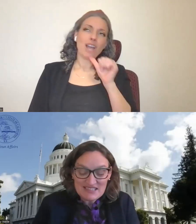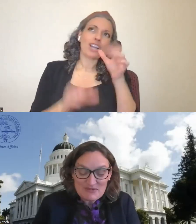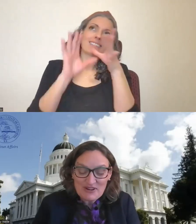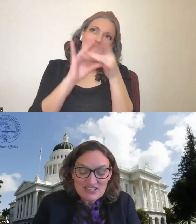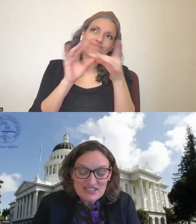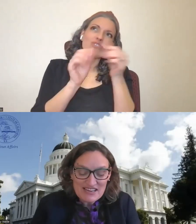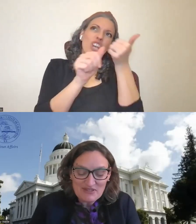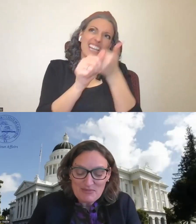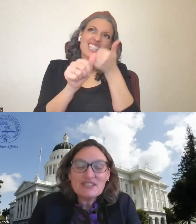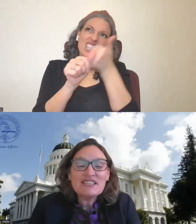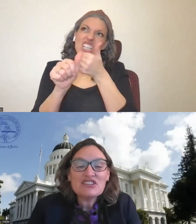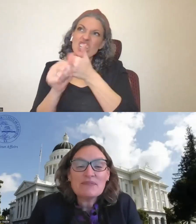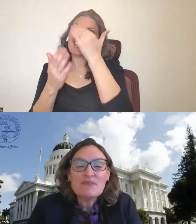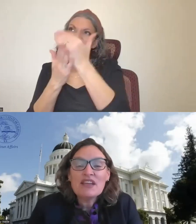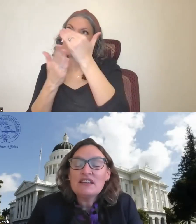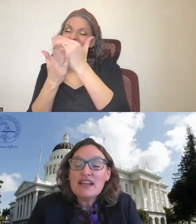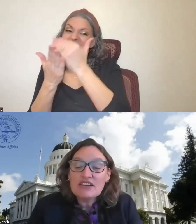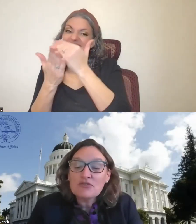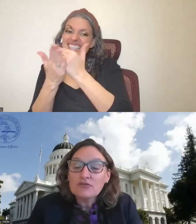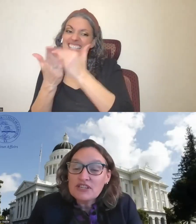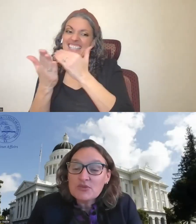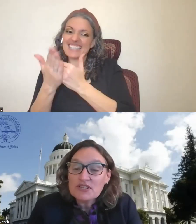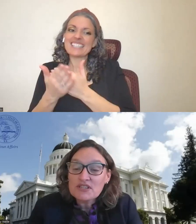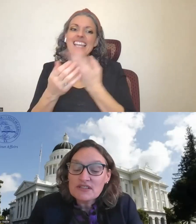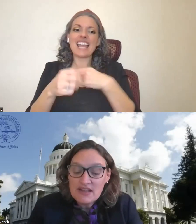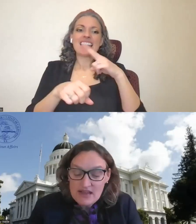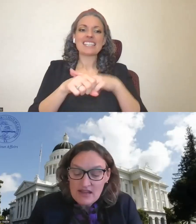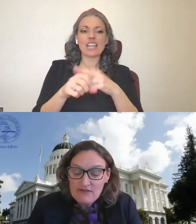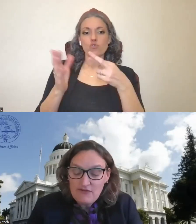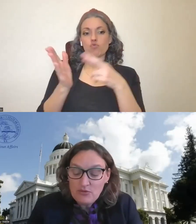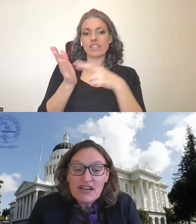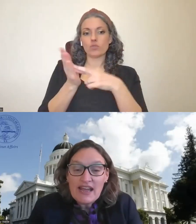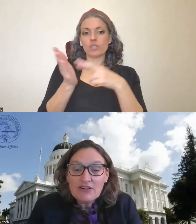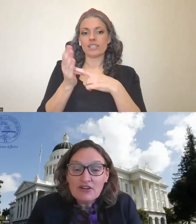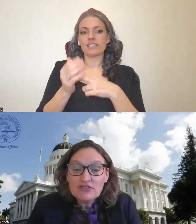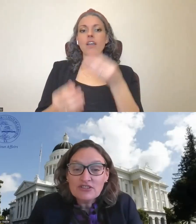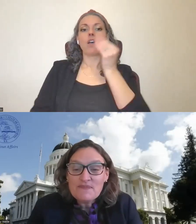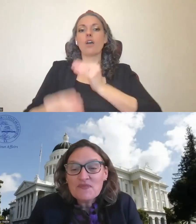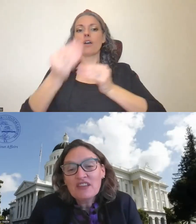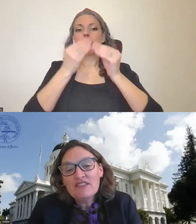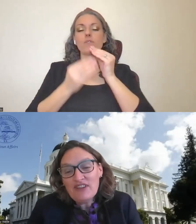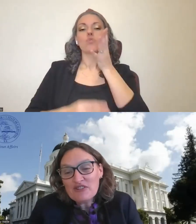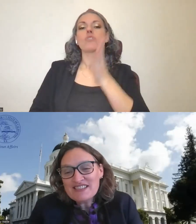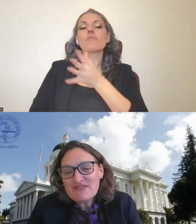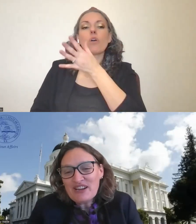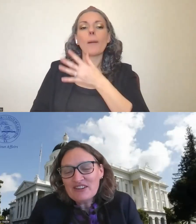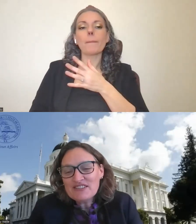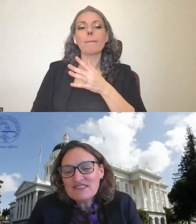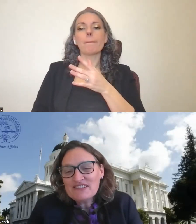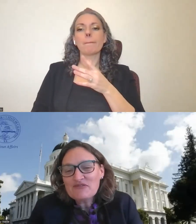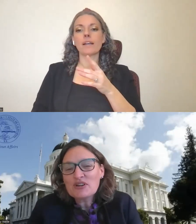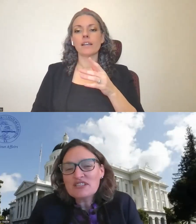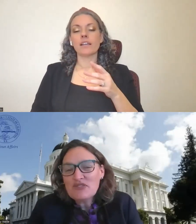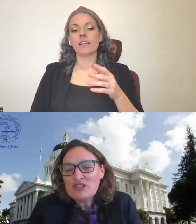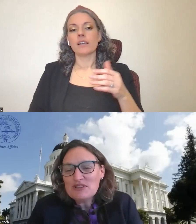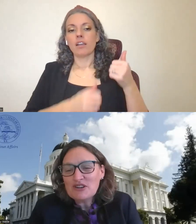to list them: corrections and rehabilitation, natural resources, food and agriculture, Veterans Affairs,